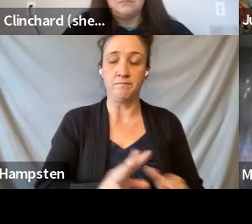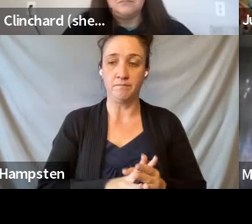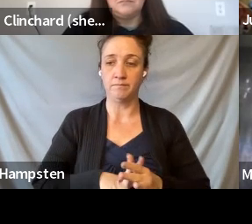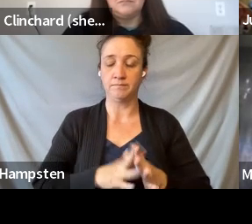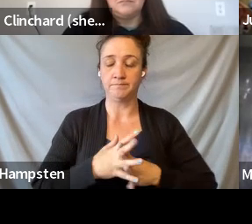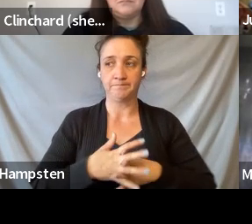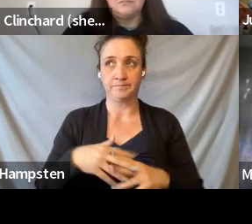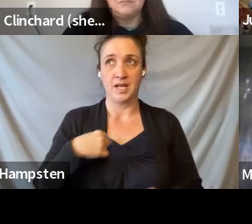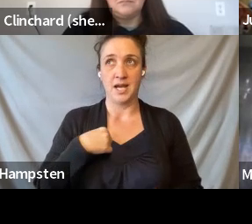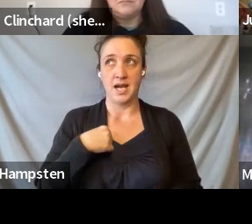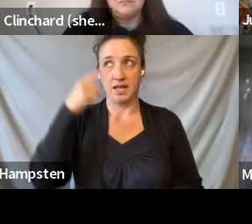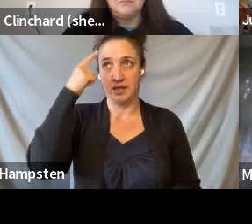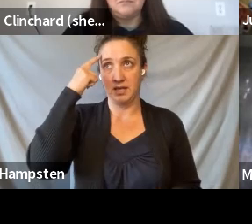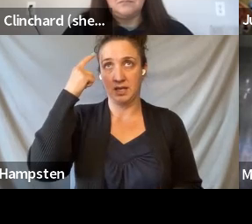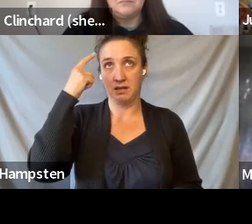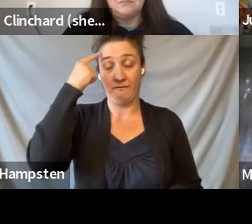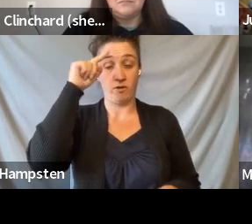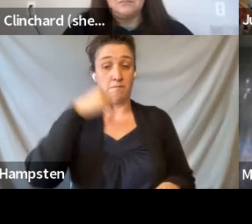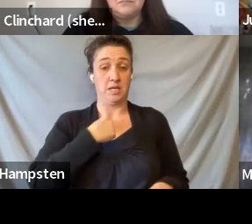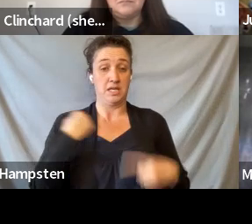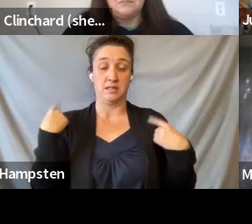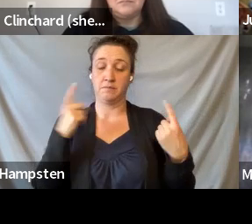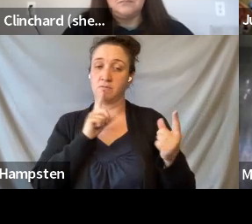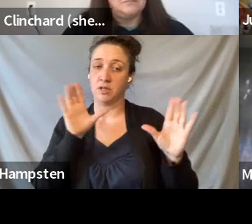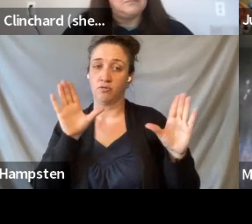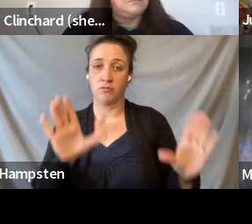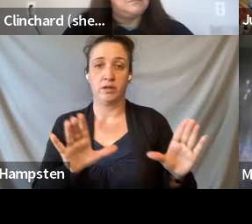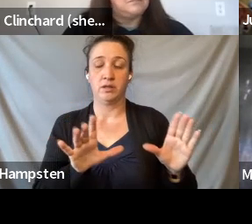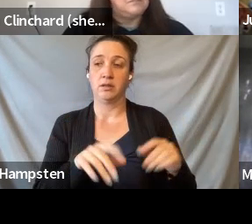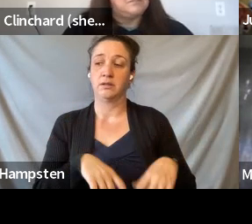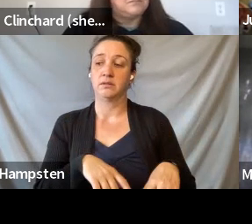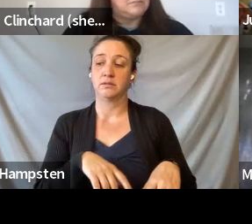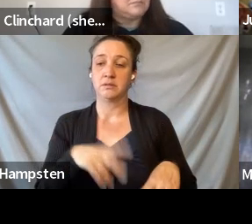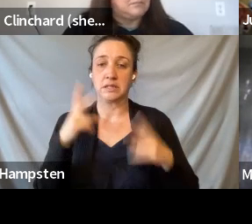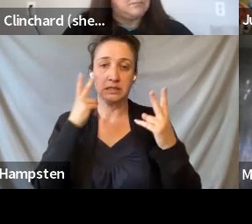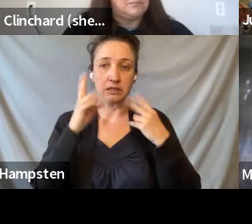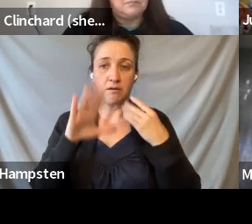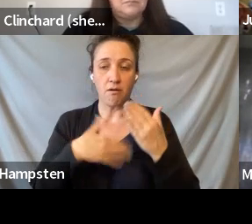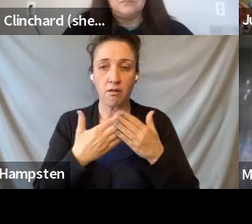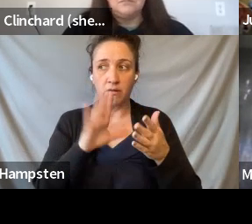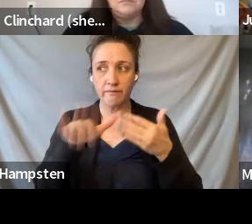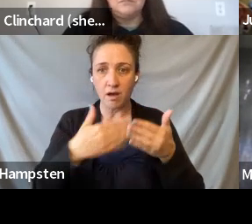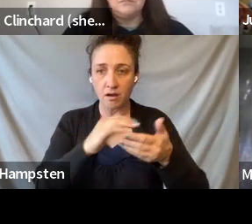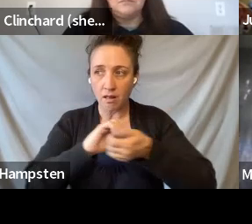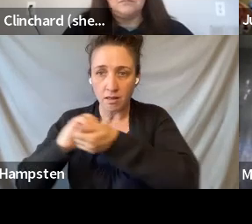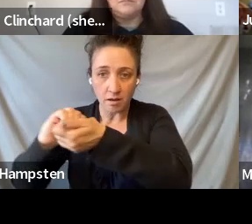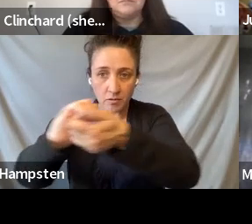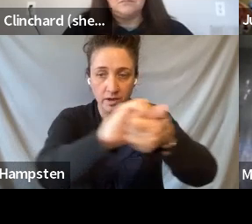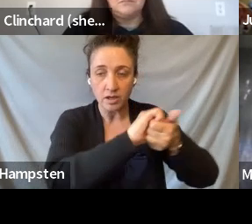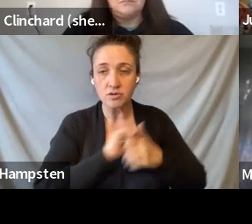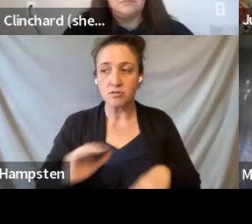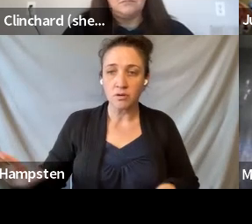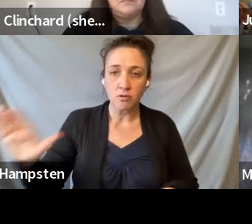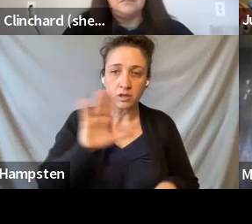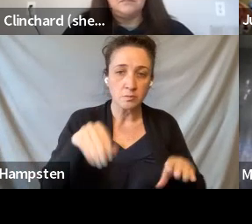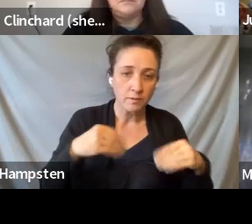I think for me, it's been really great to see all of the collaboration across